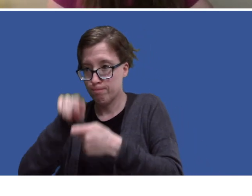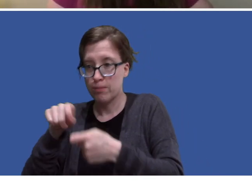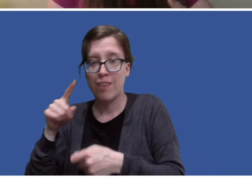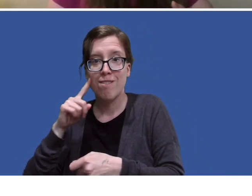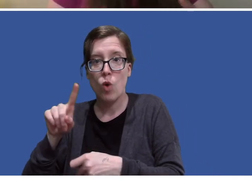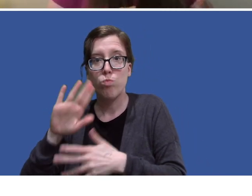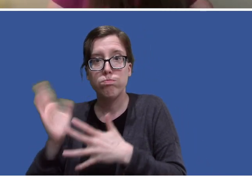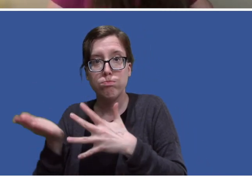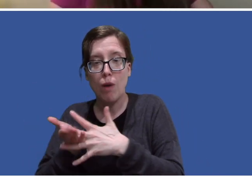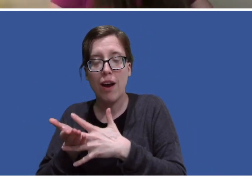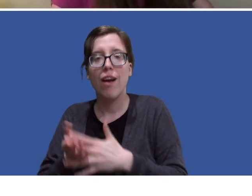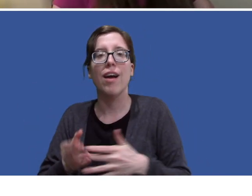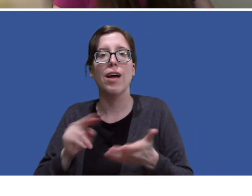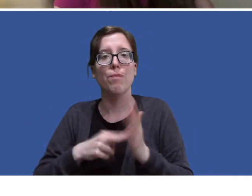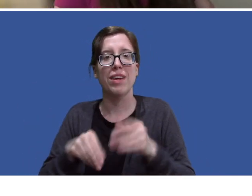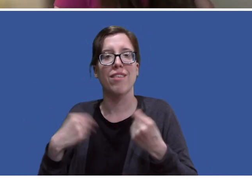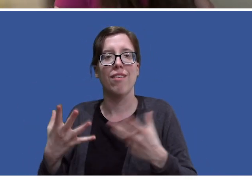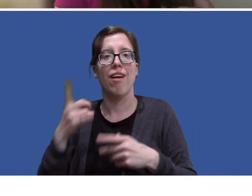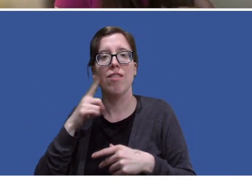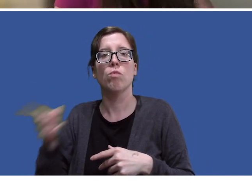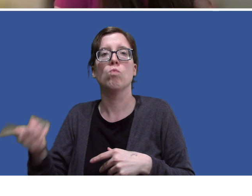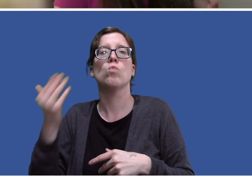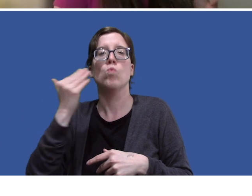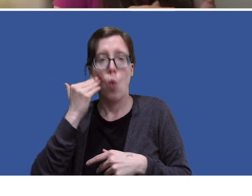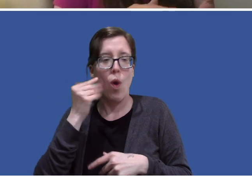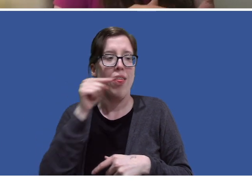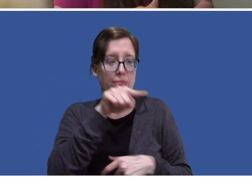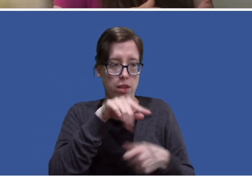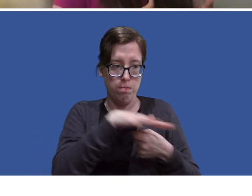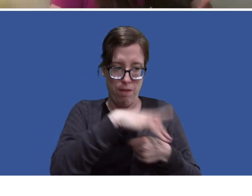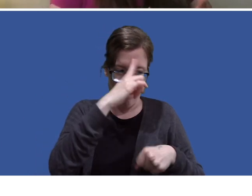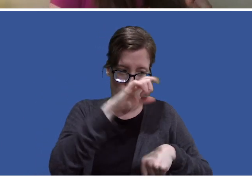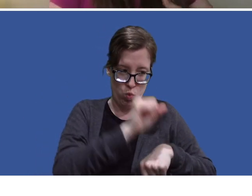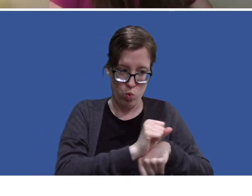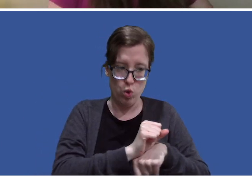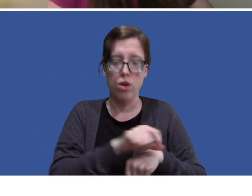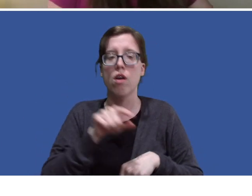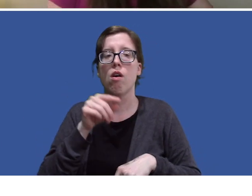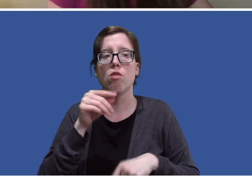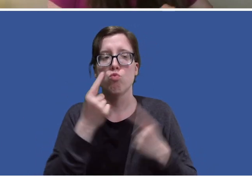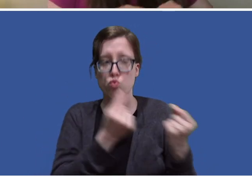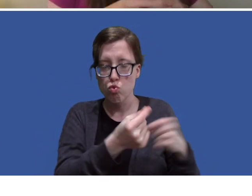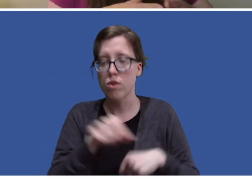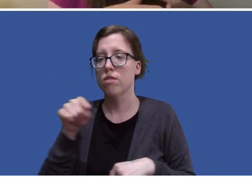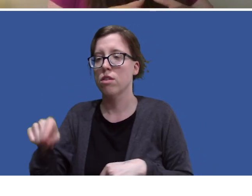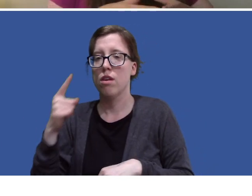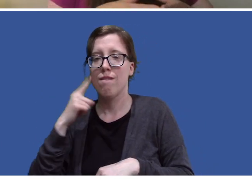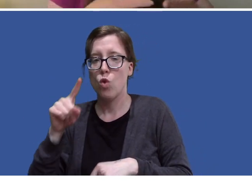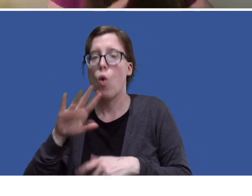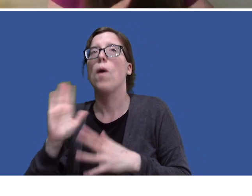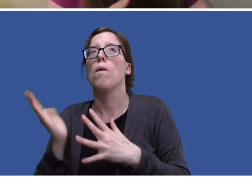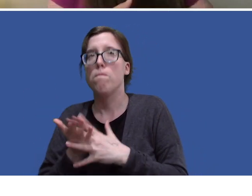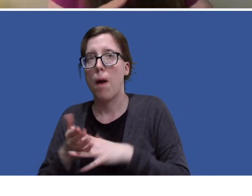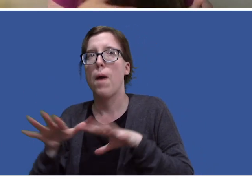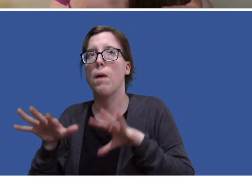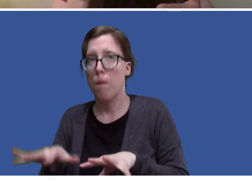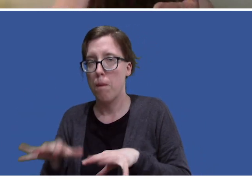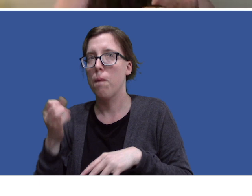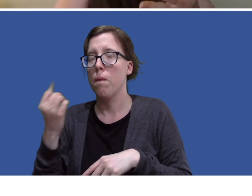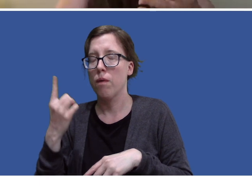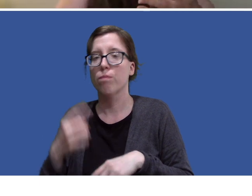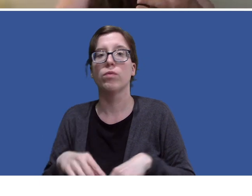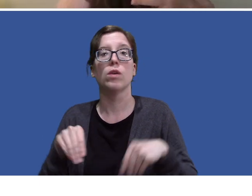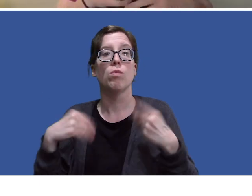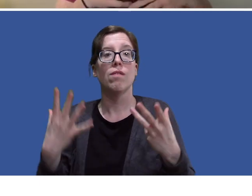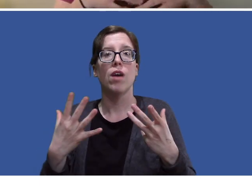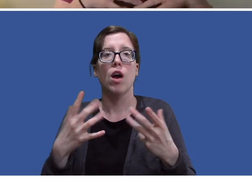in is. Working to establish strong routines and making sure to teach those routines to the